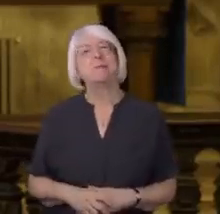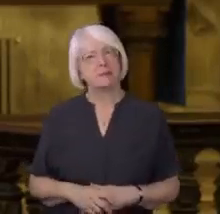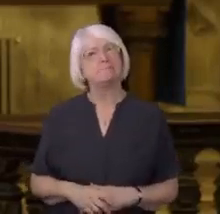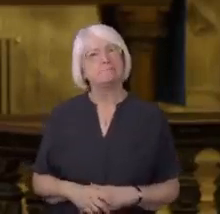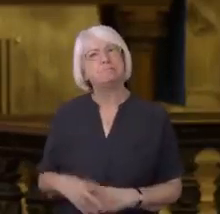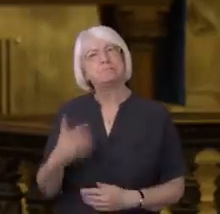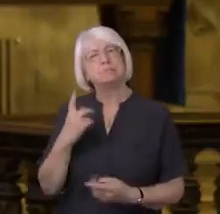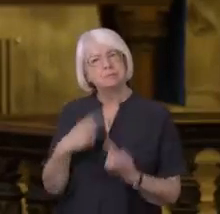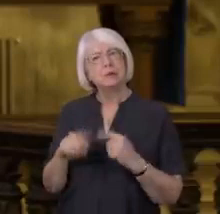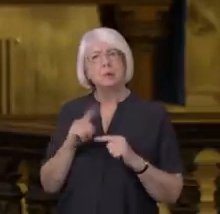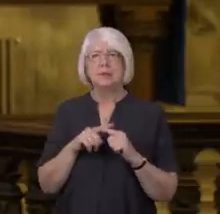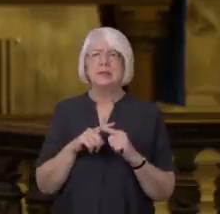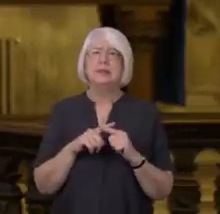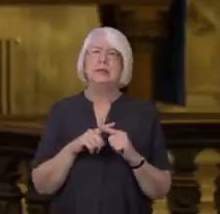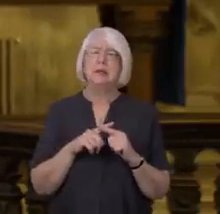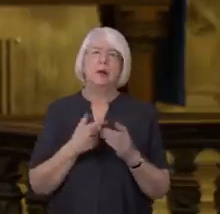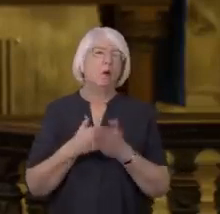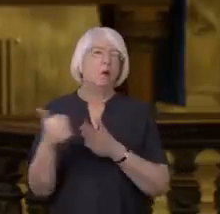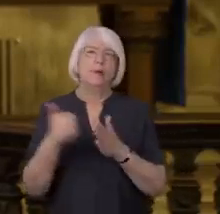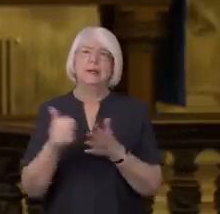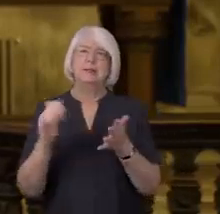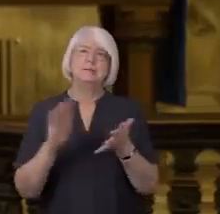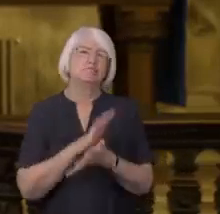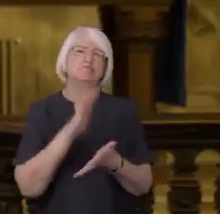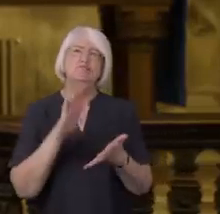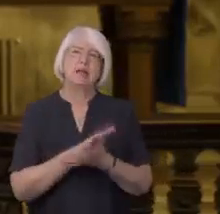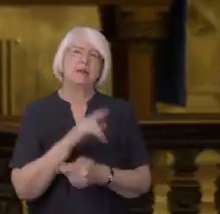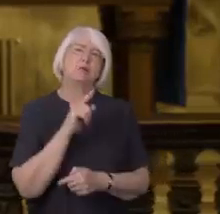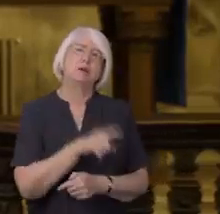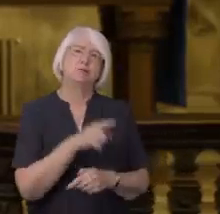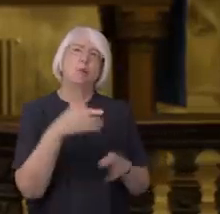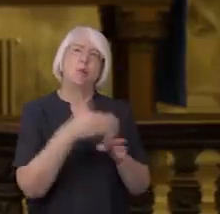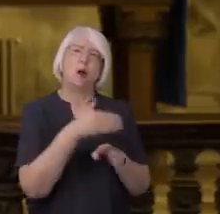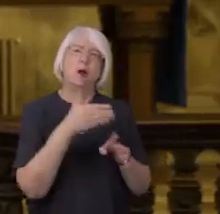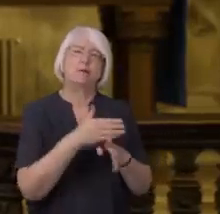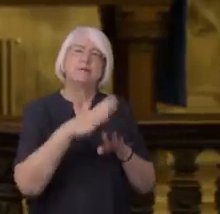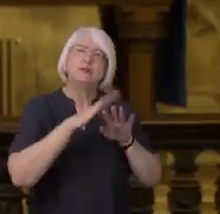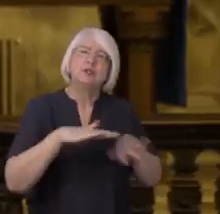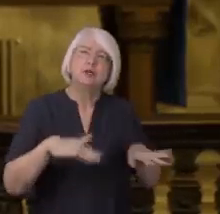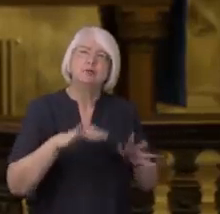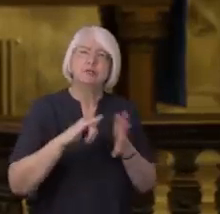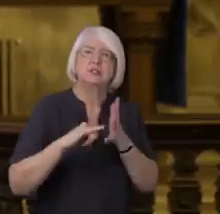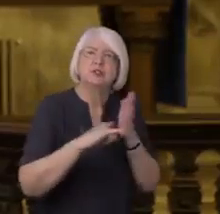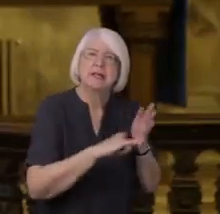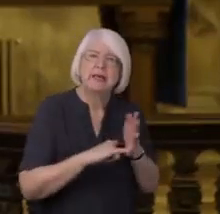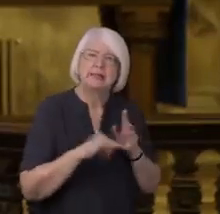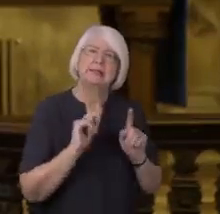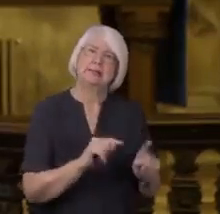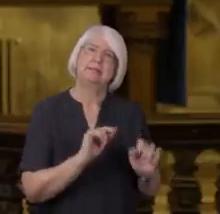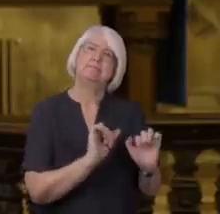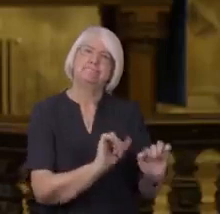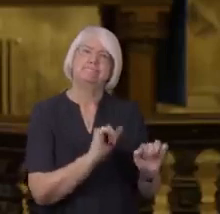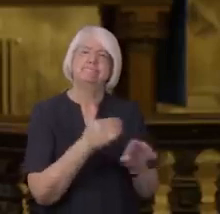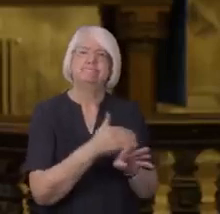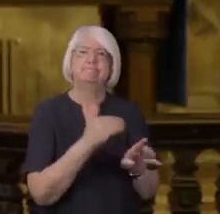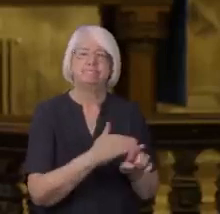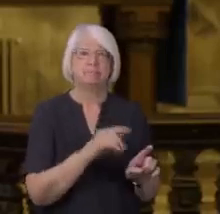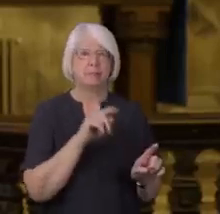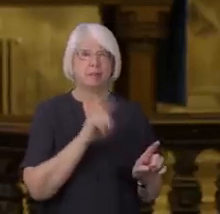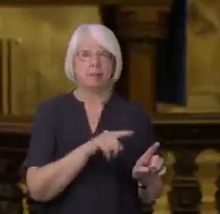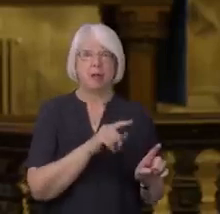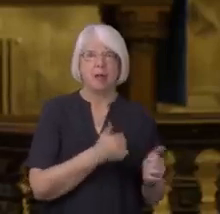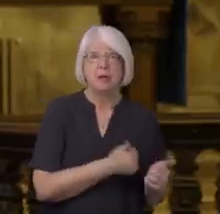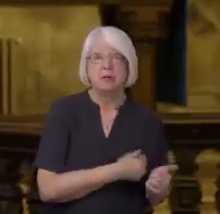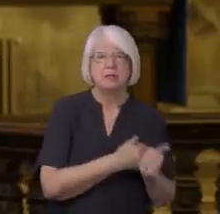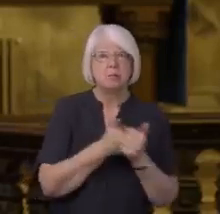is celebrate the amazing work of the Children's Society. The Children's Society support